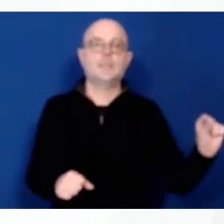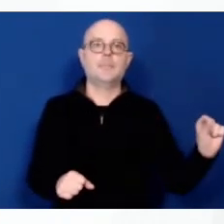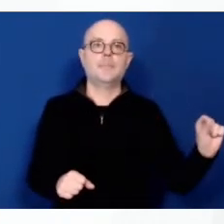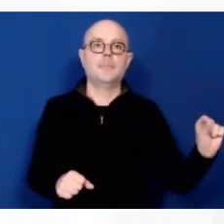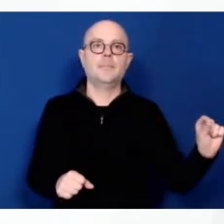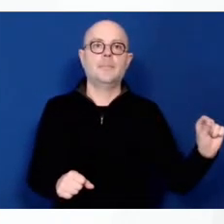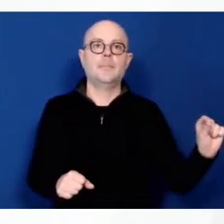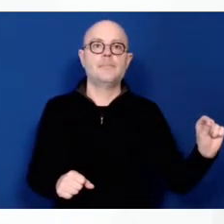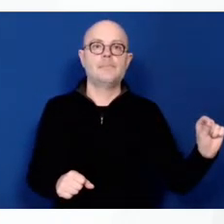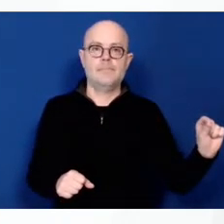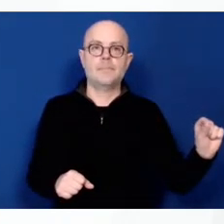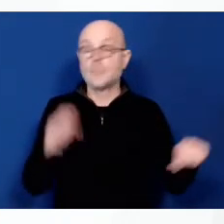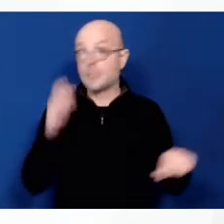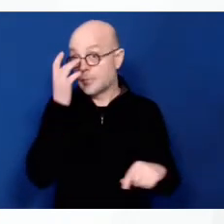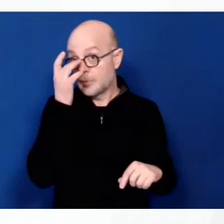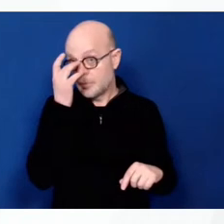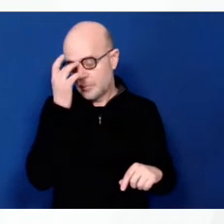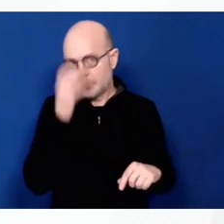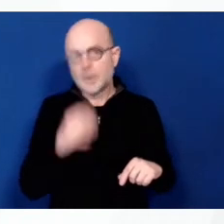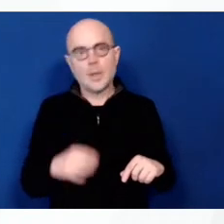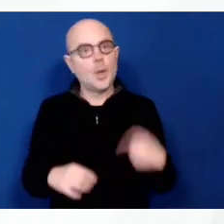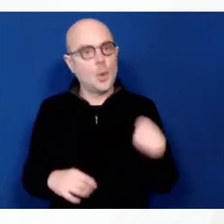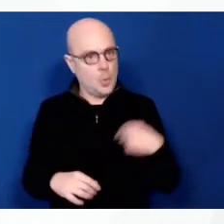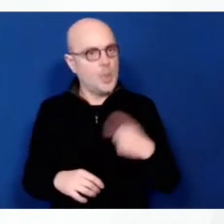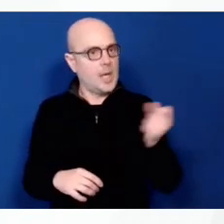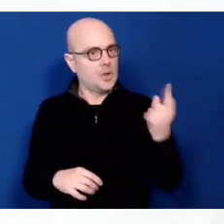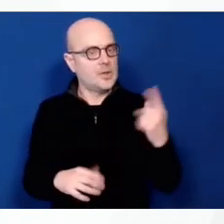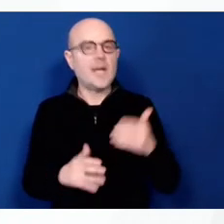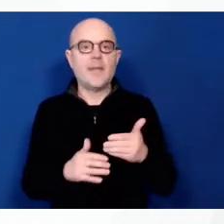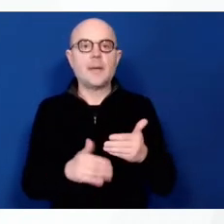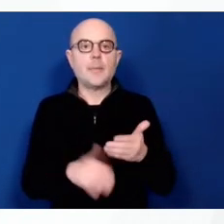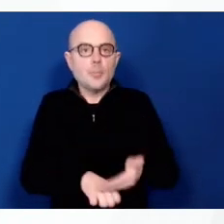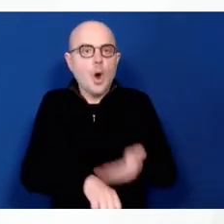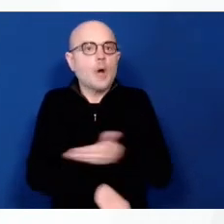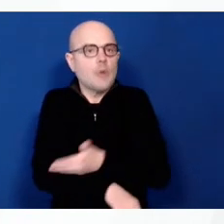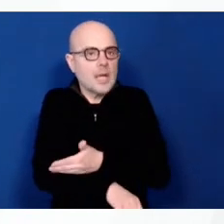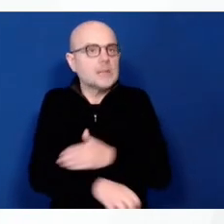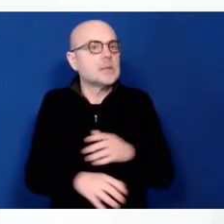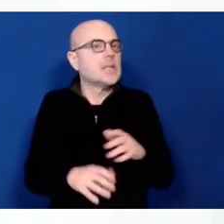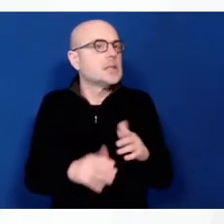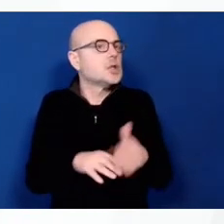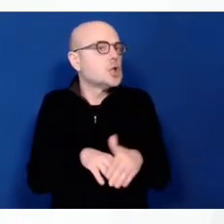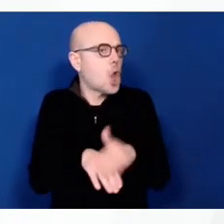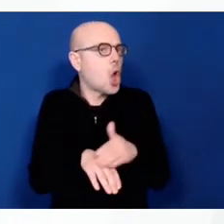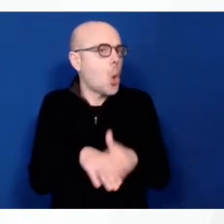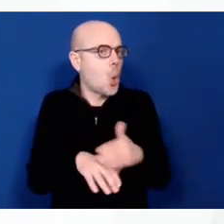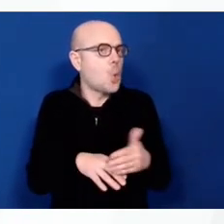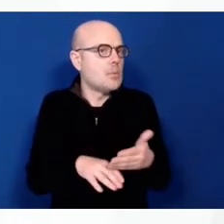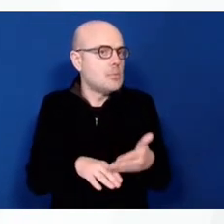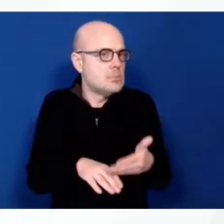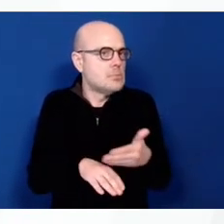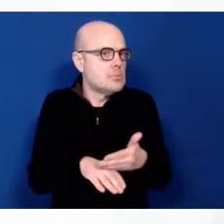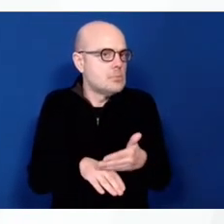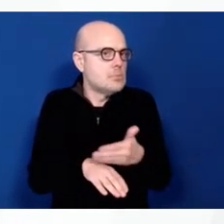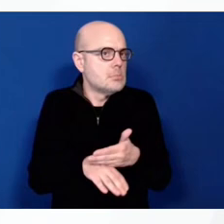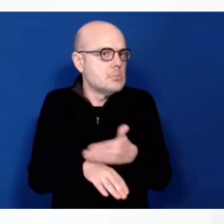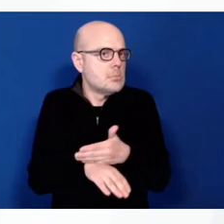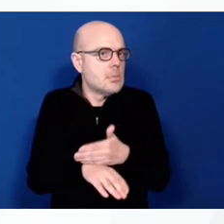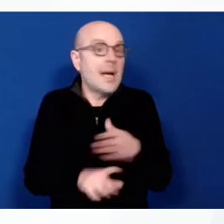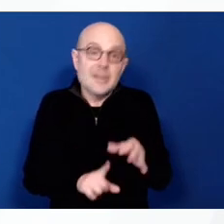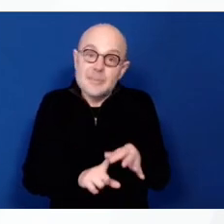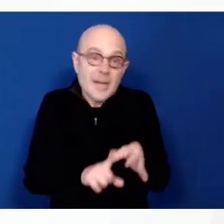Progress, as we well know, can be incredibly slow, especially to students who are with us for a short